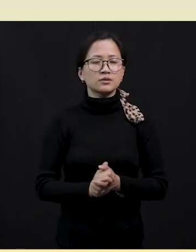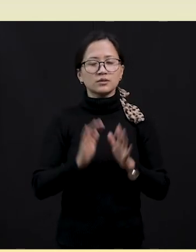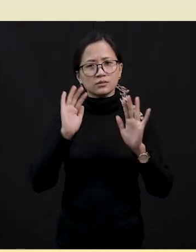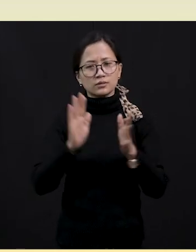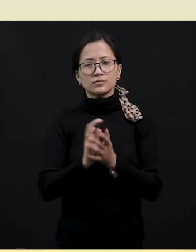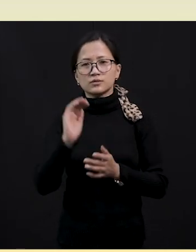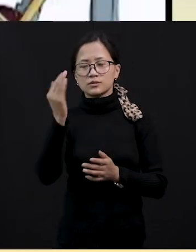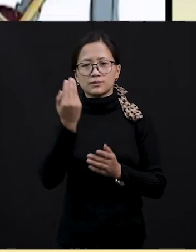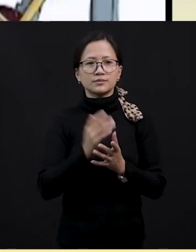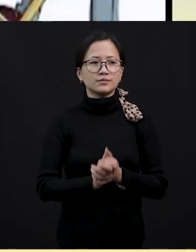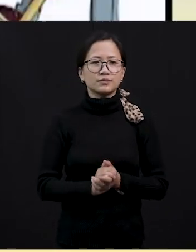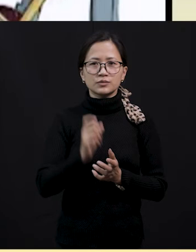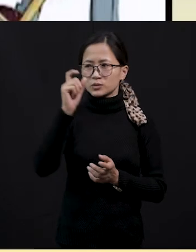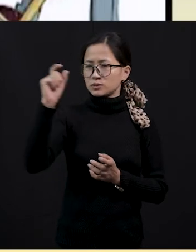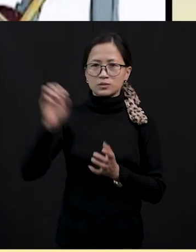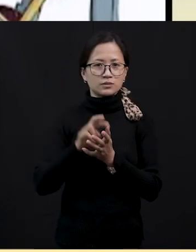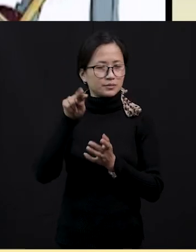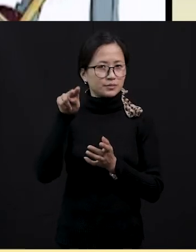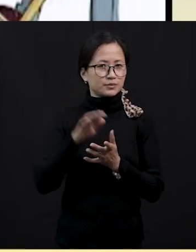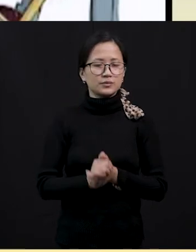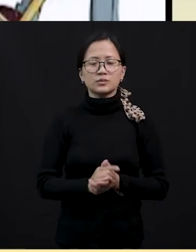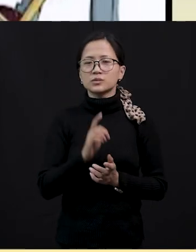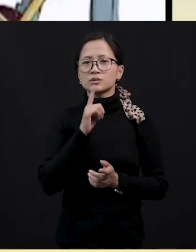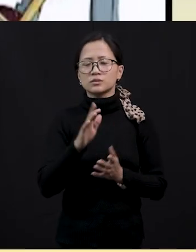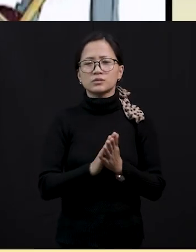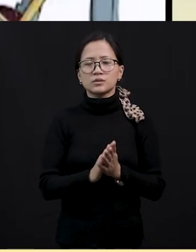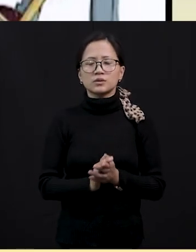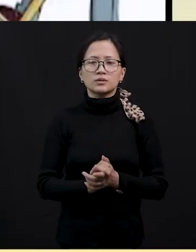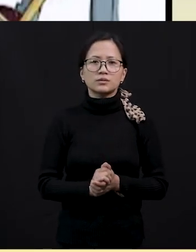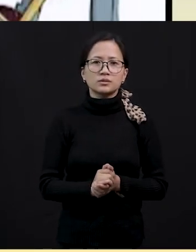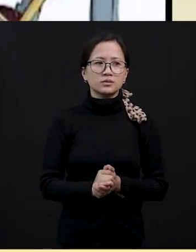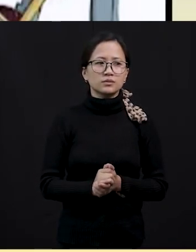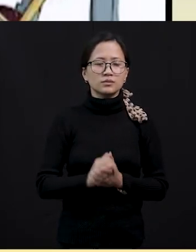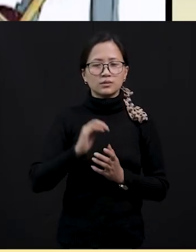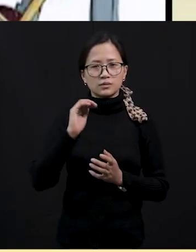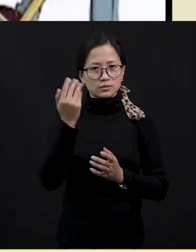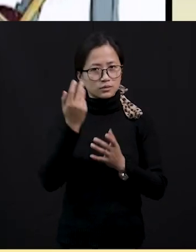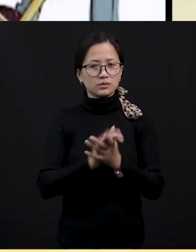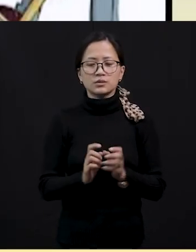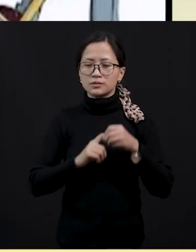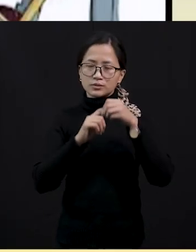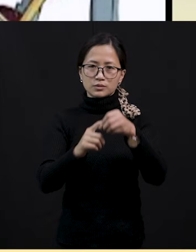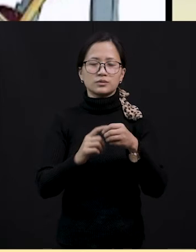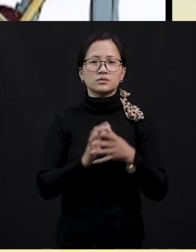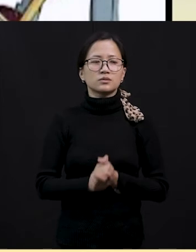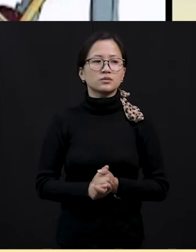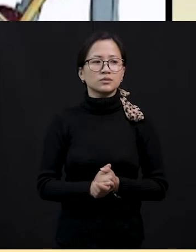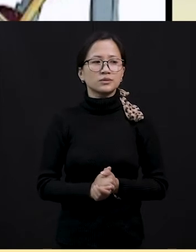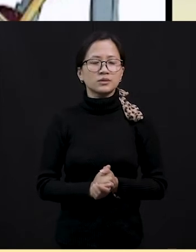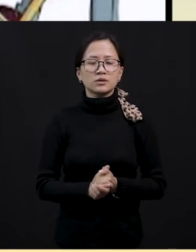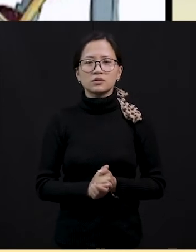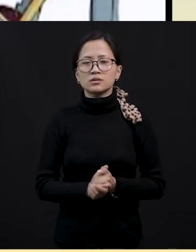have some word meanings that I wanted to explain to you, and some questions also.